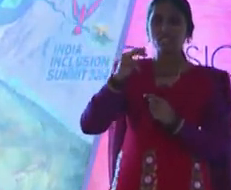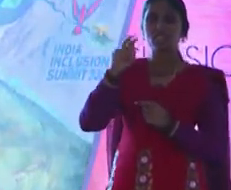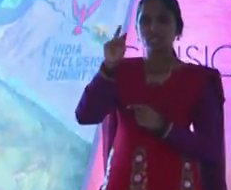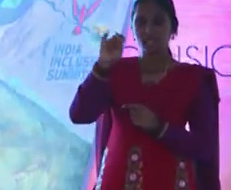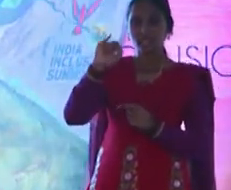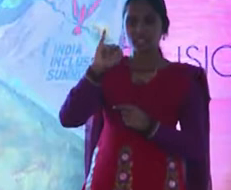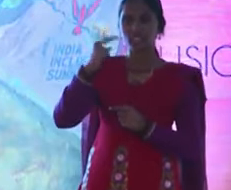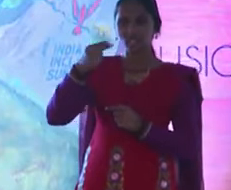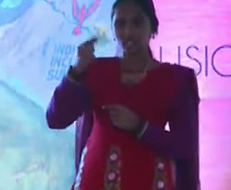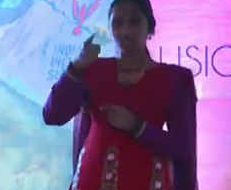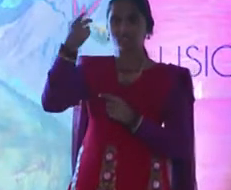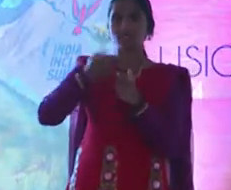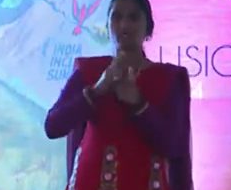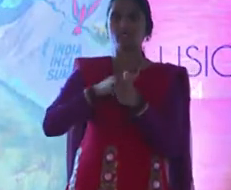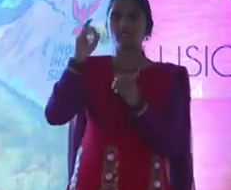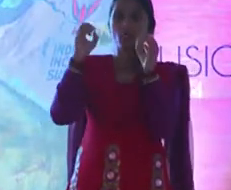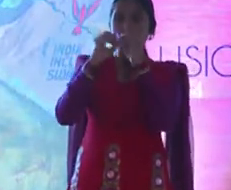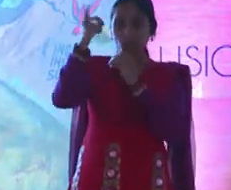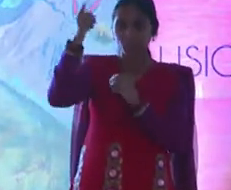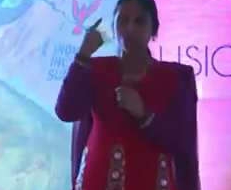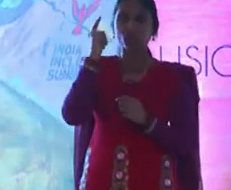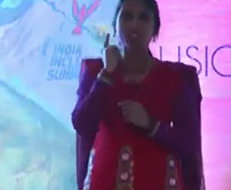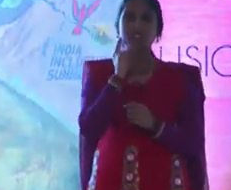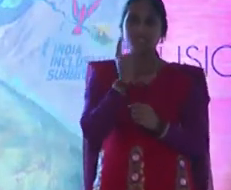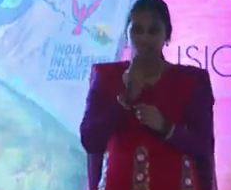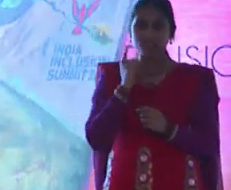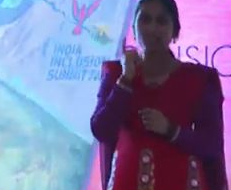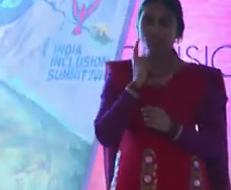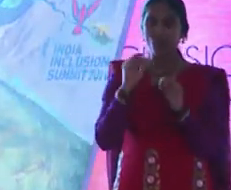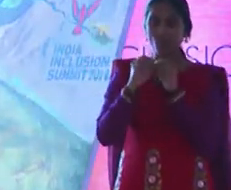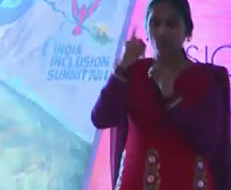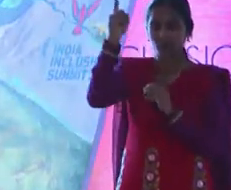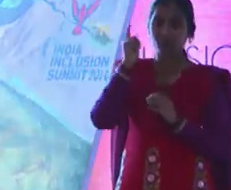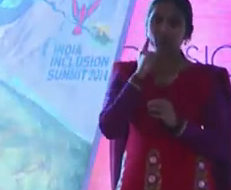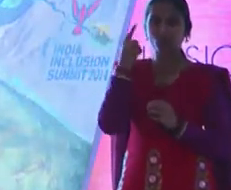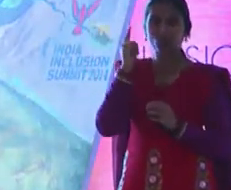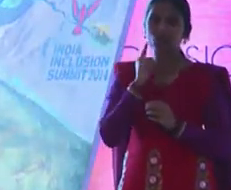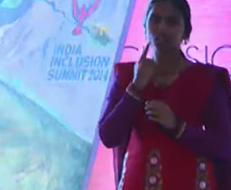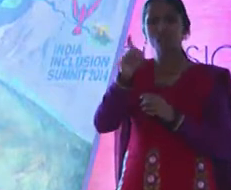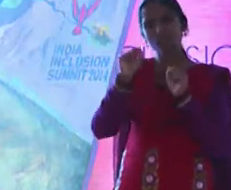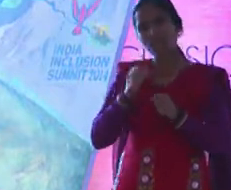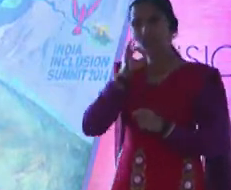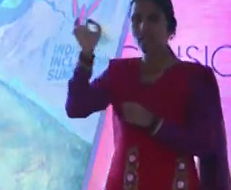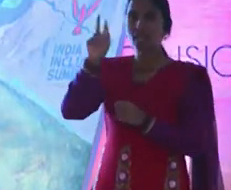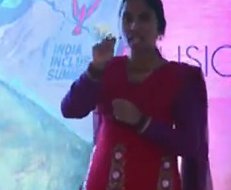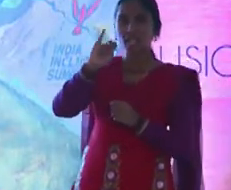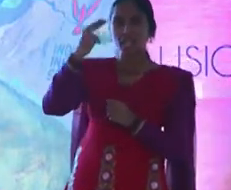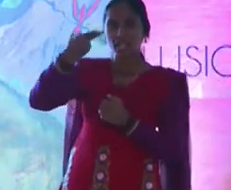in the hearing impairment area. You could get in touch with those people. You could get in touch with the people at NIMH, which is